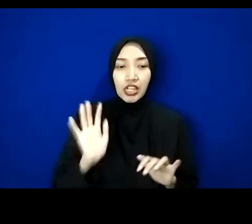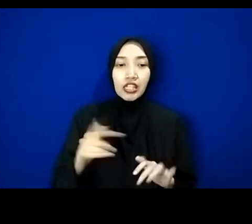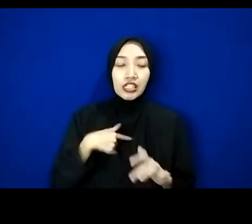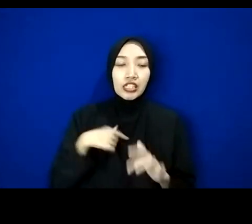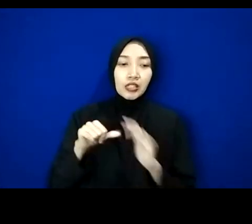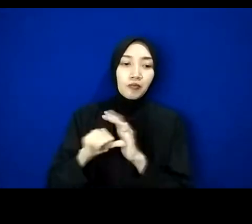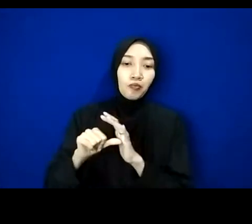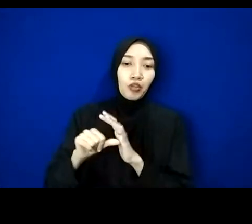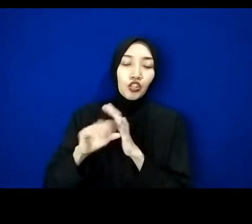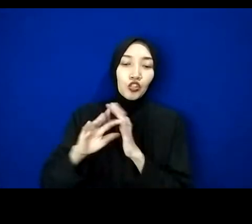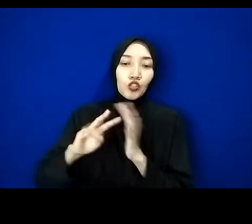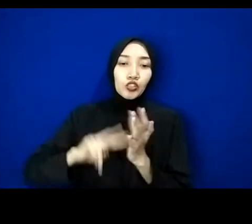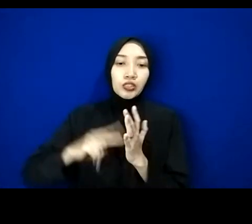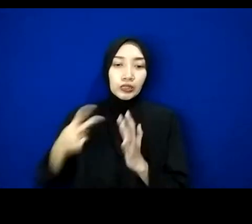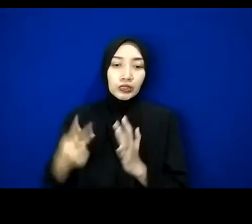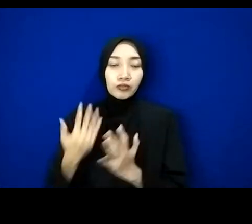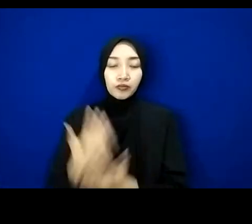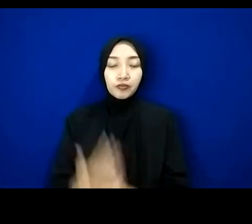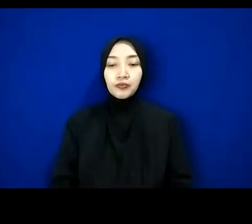Okay.